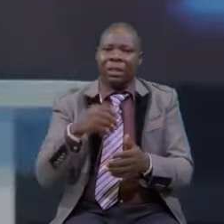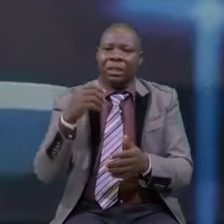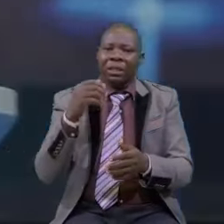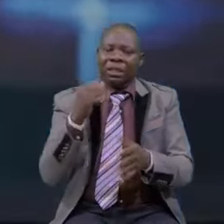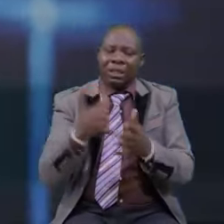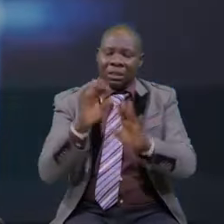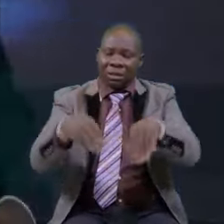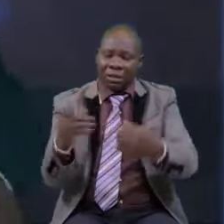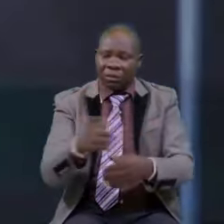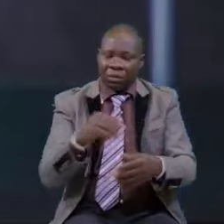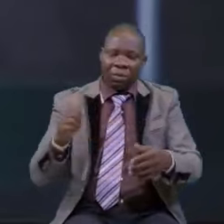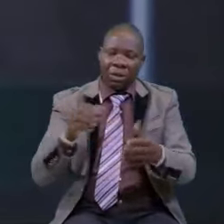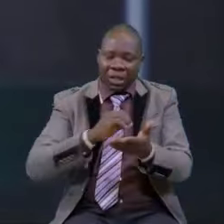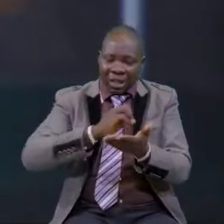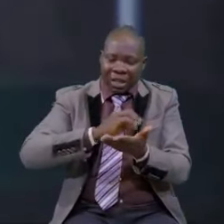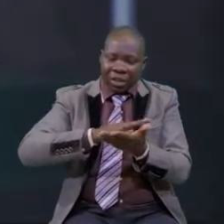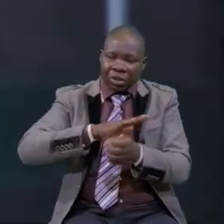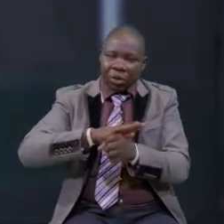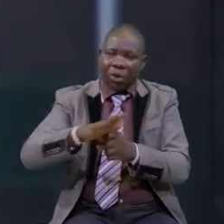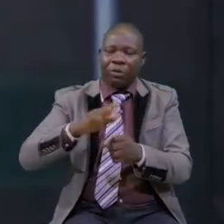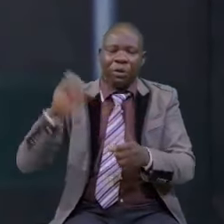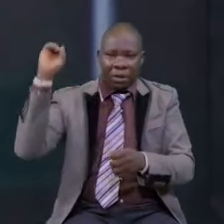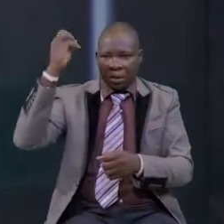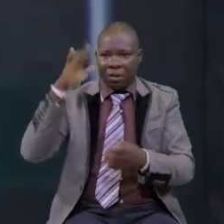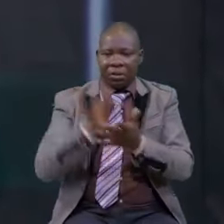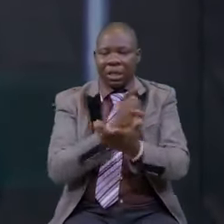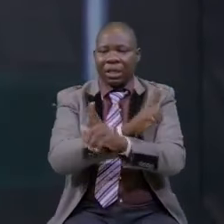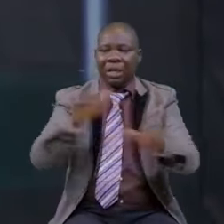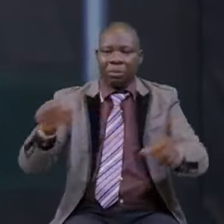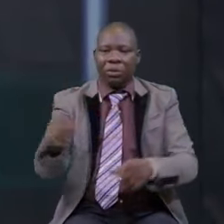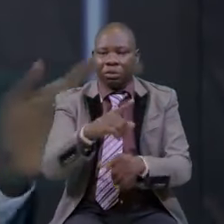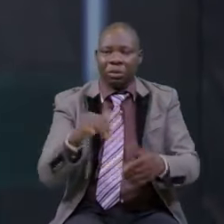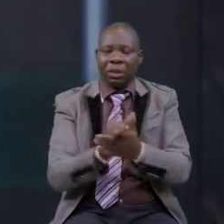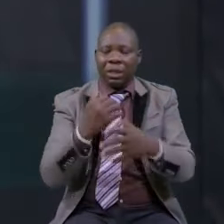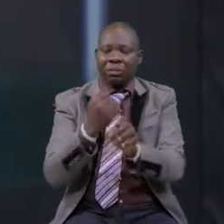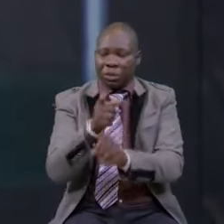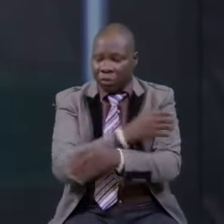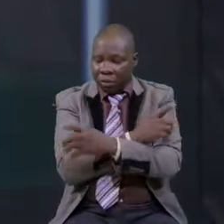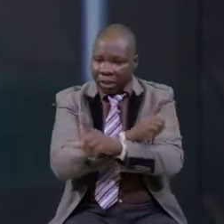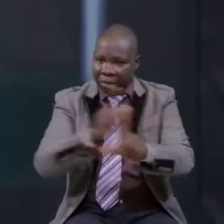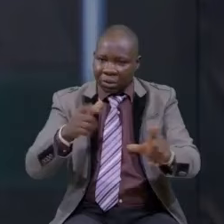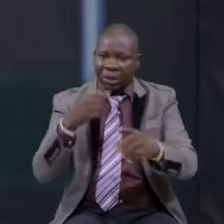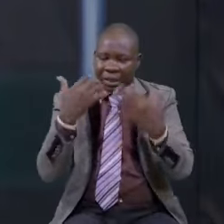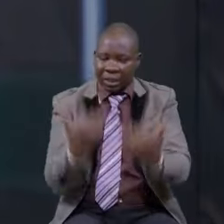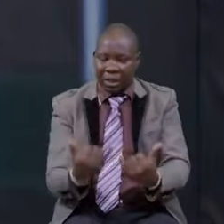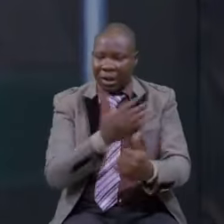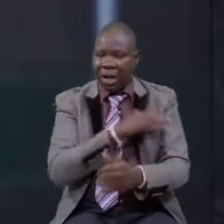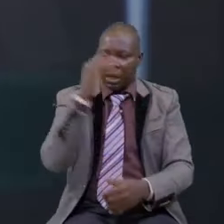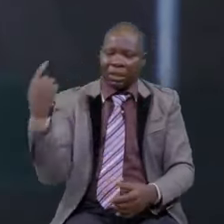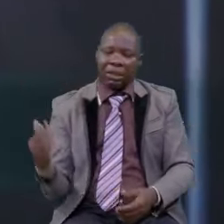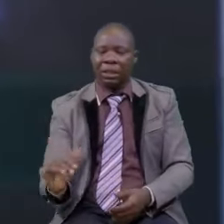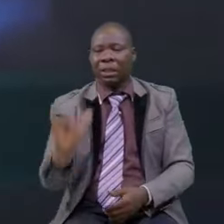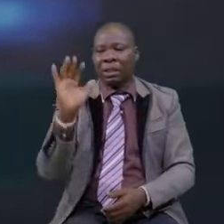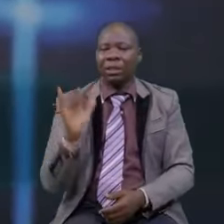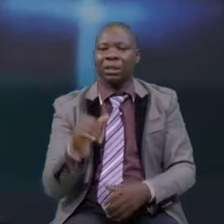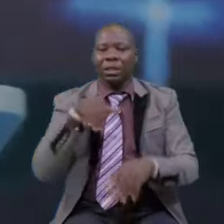you enough grace that it liberates you. It liberates you now and liberates you eternally. It tells us in